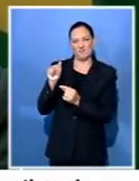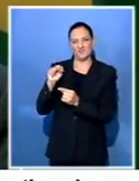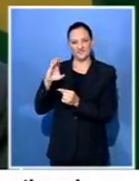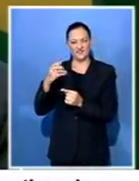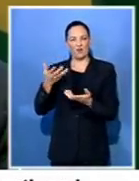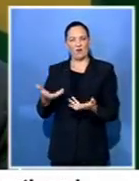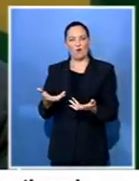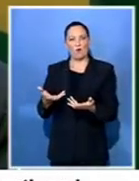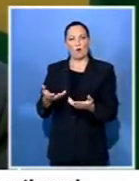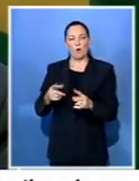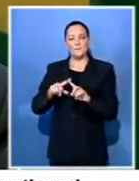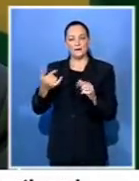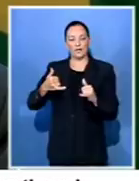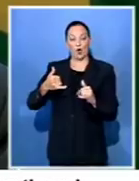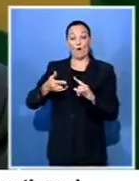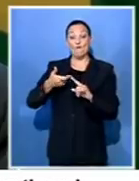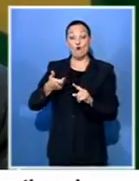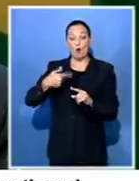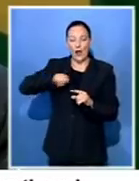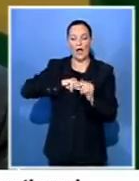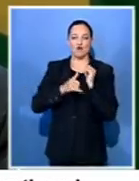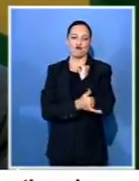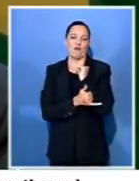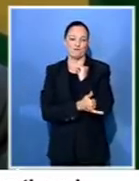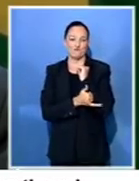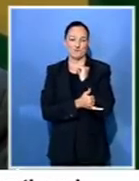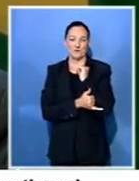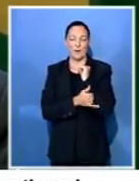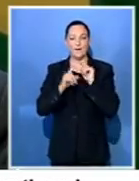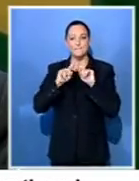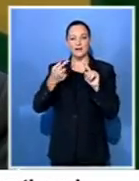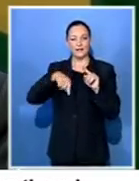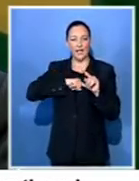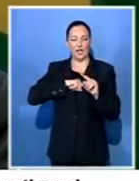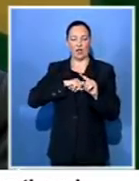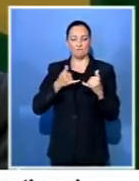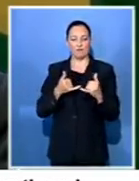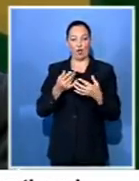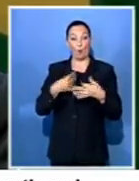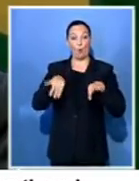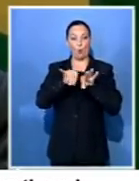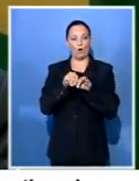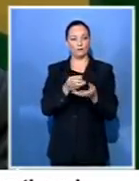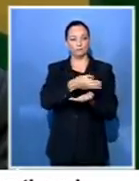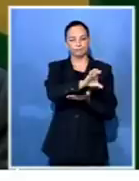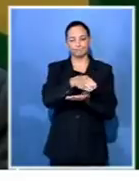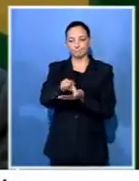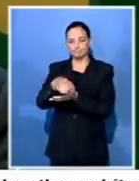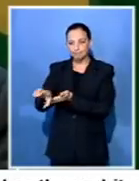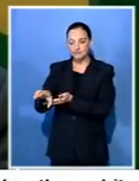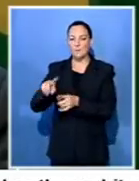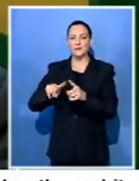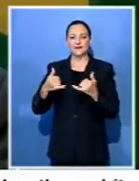the democratization of our country and the redistribution of its wealth. It